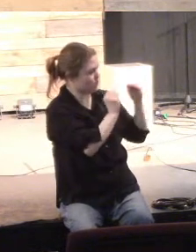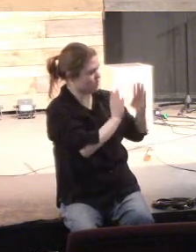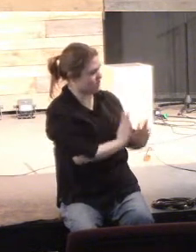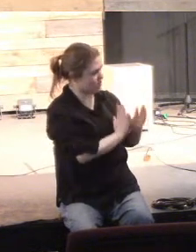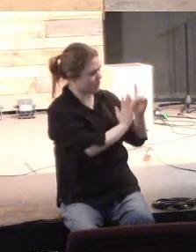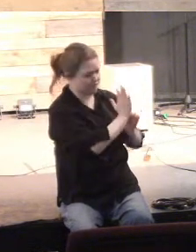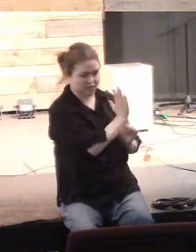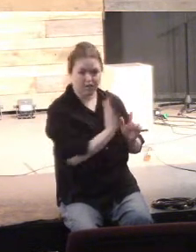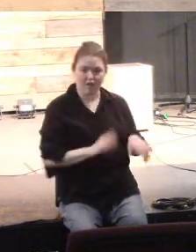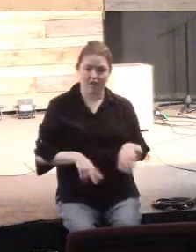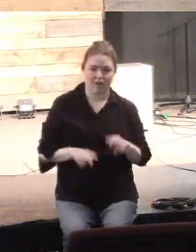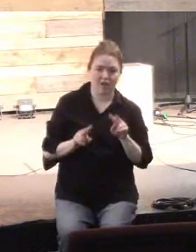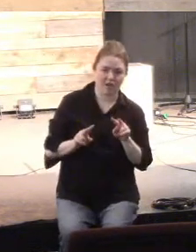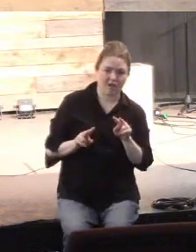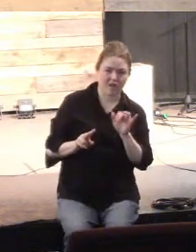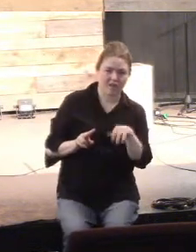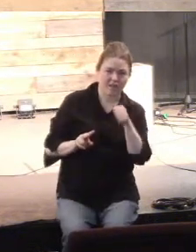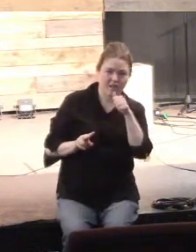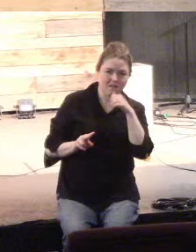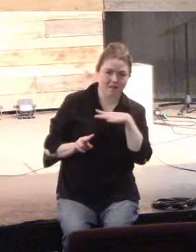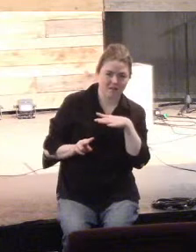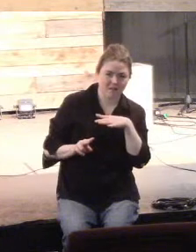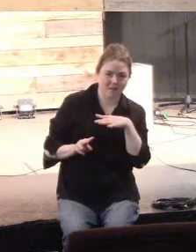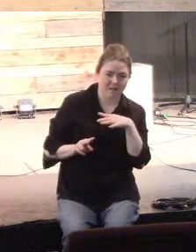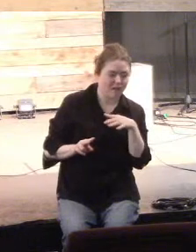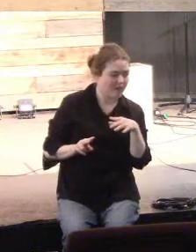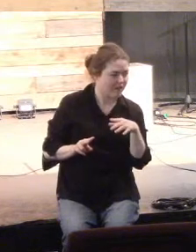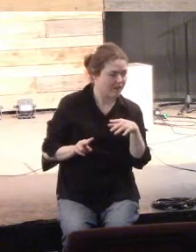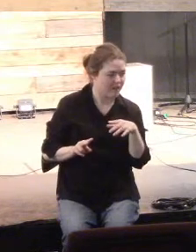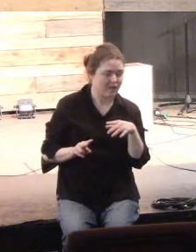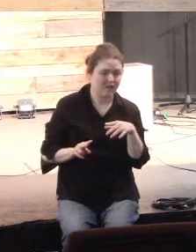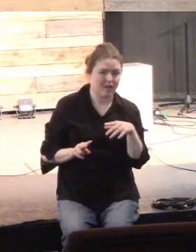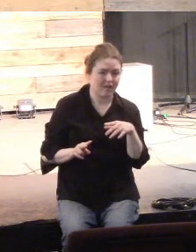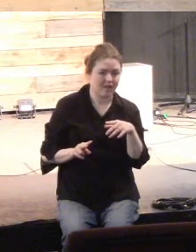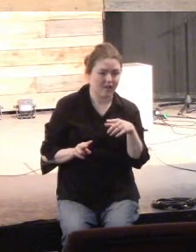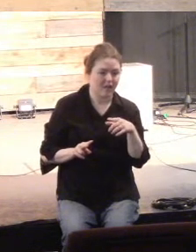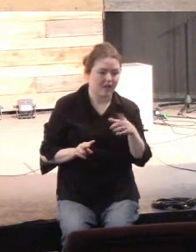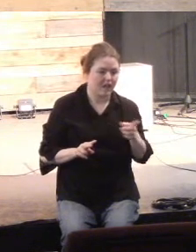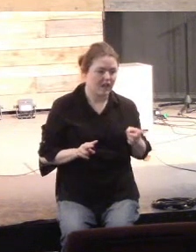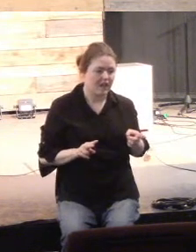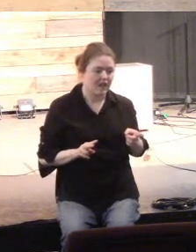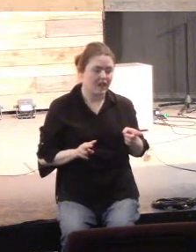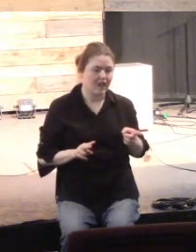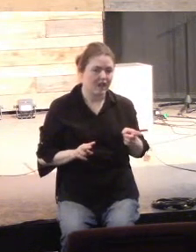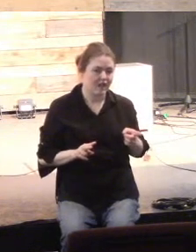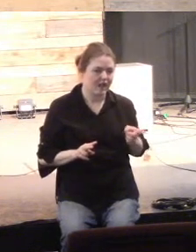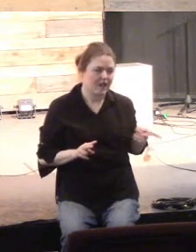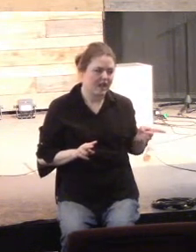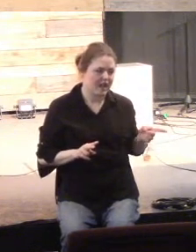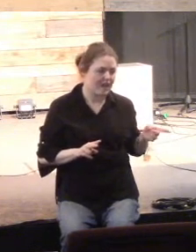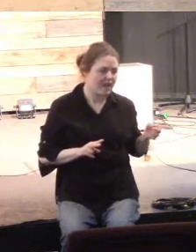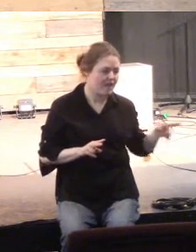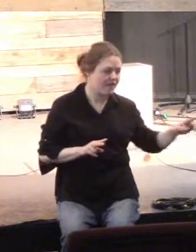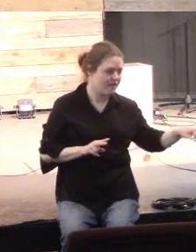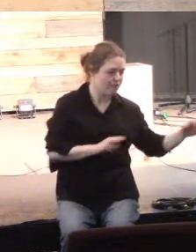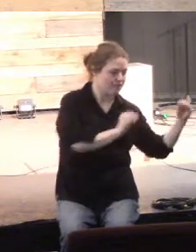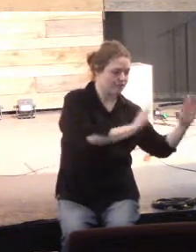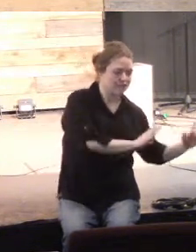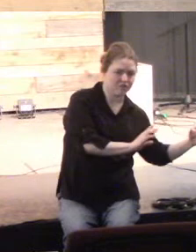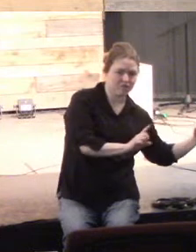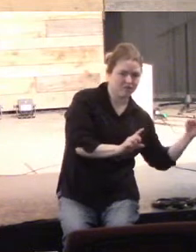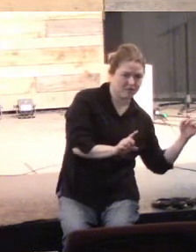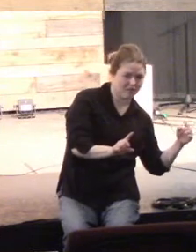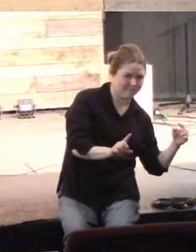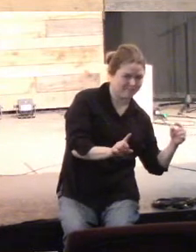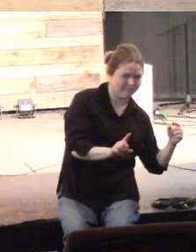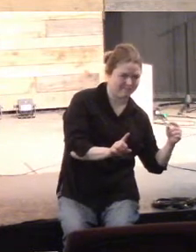the devastating effect of what the milking and what happened to the widows to this woman. In fact, he may have known in his sovereignty that this